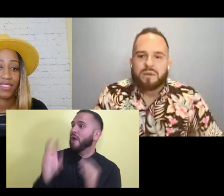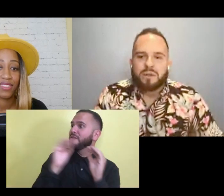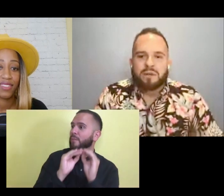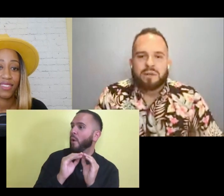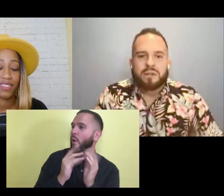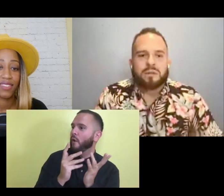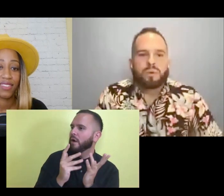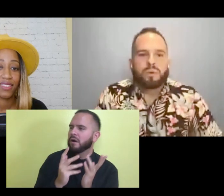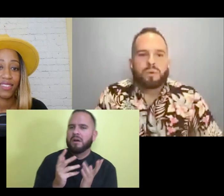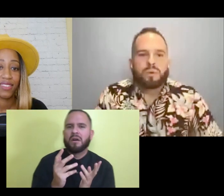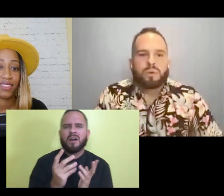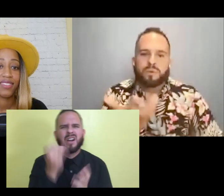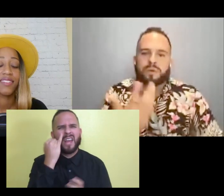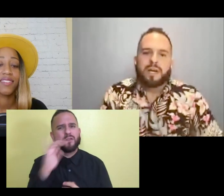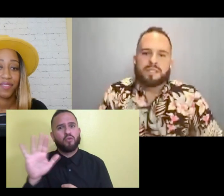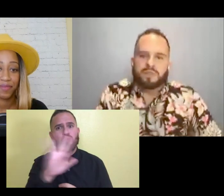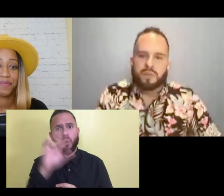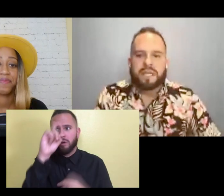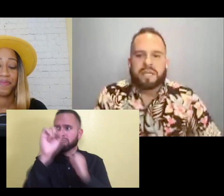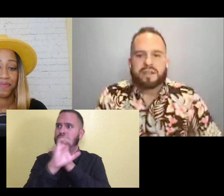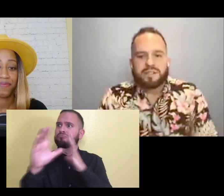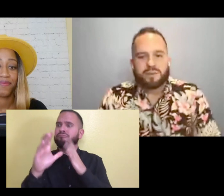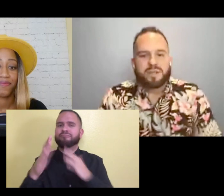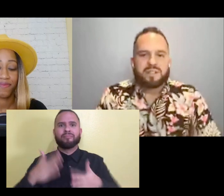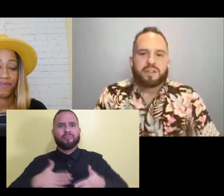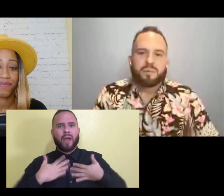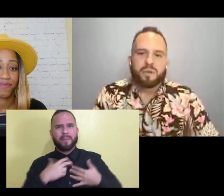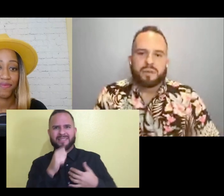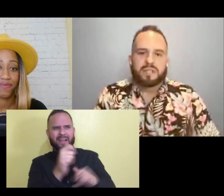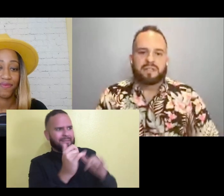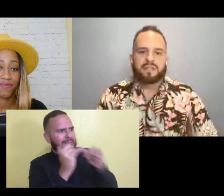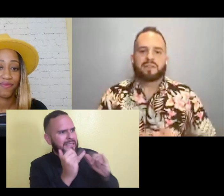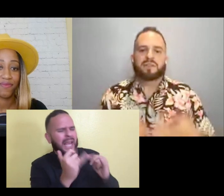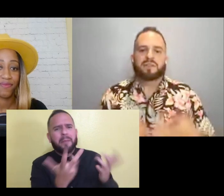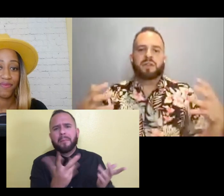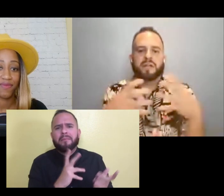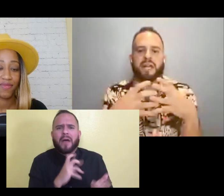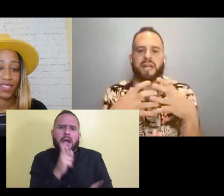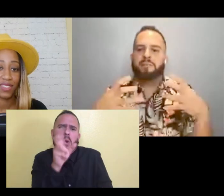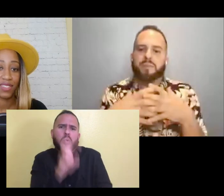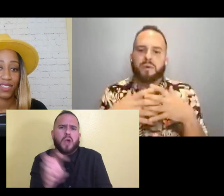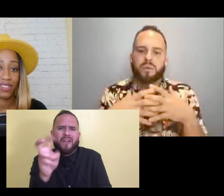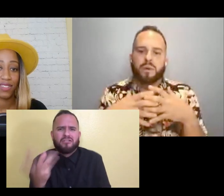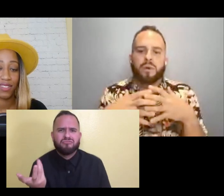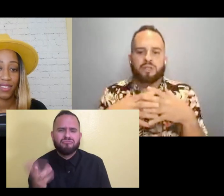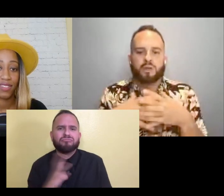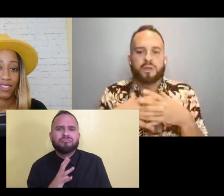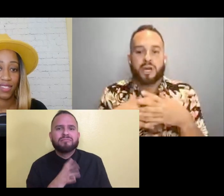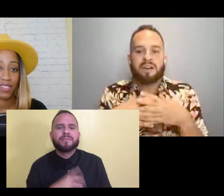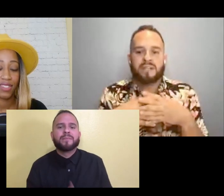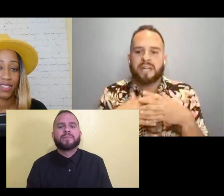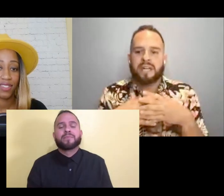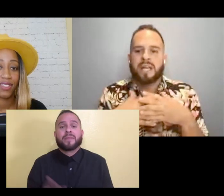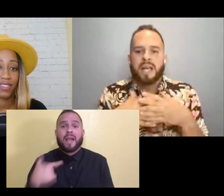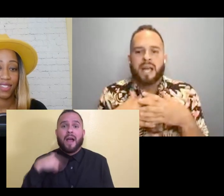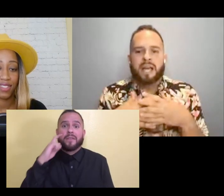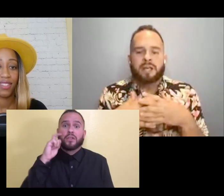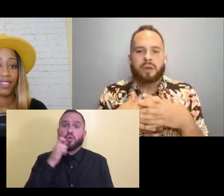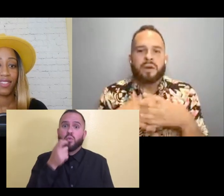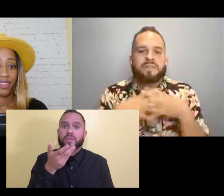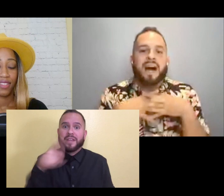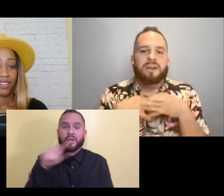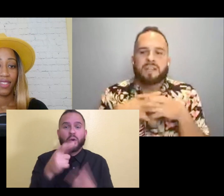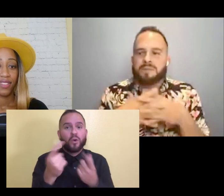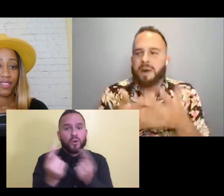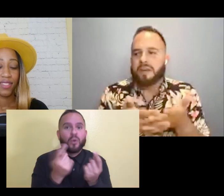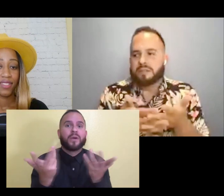So, the cool thing is what you guys are doing here is you're building a community. You're getting people who enjoy traveling. And, if